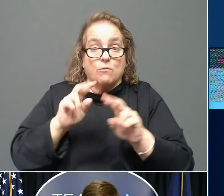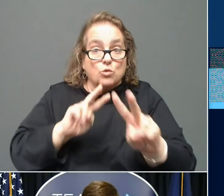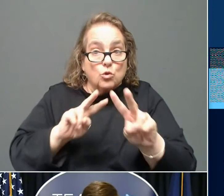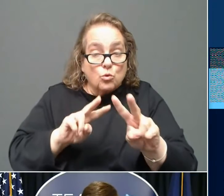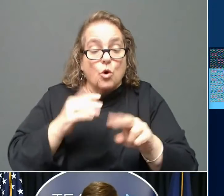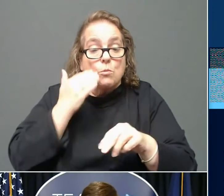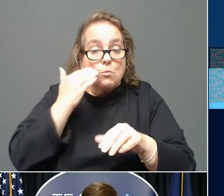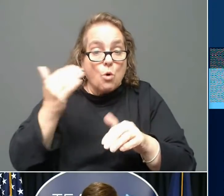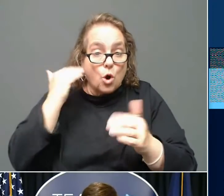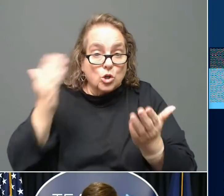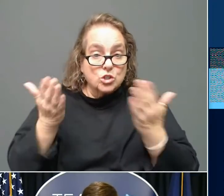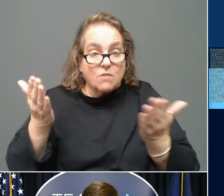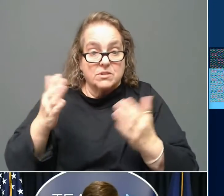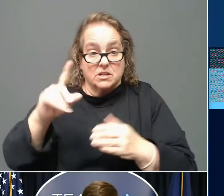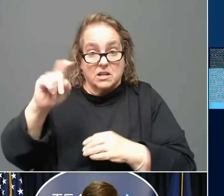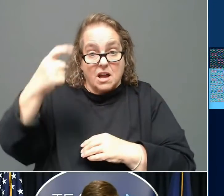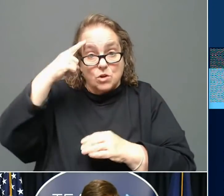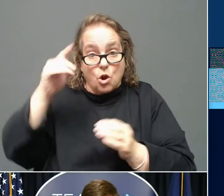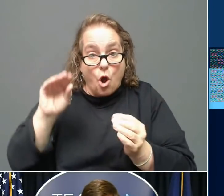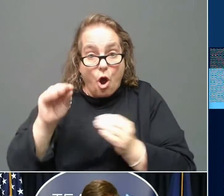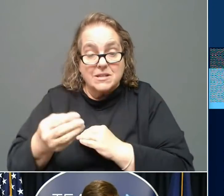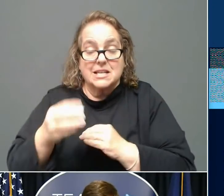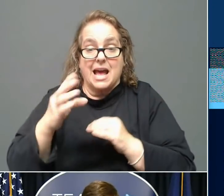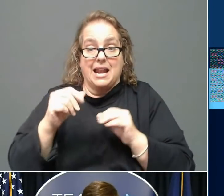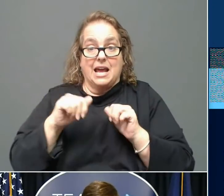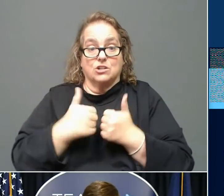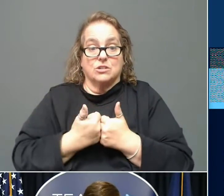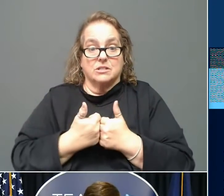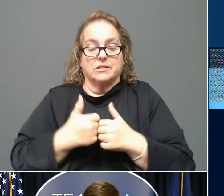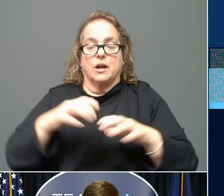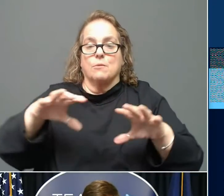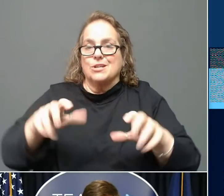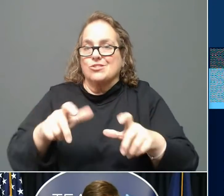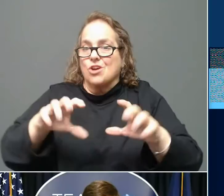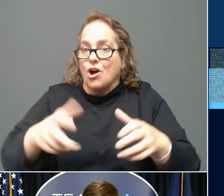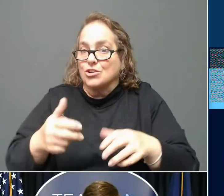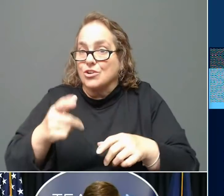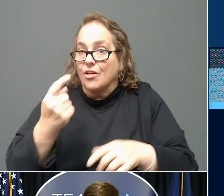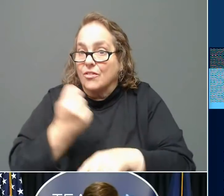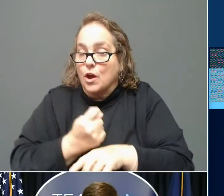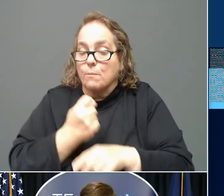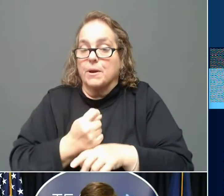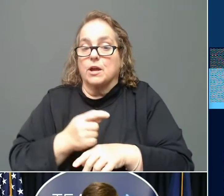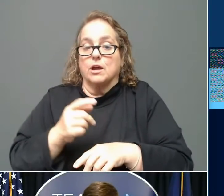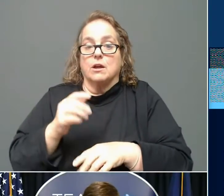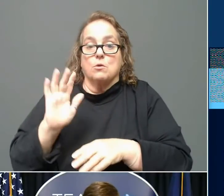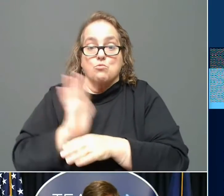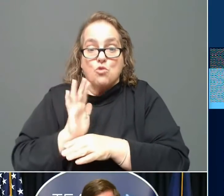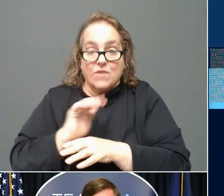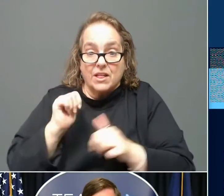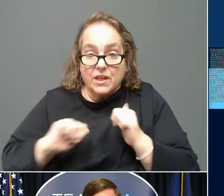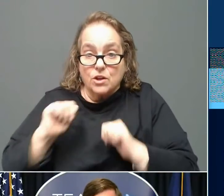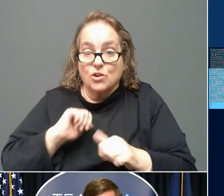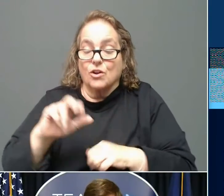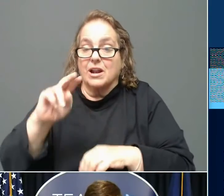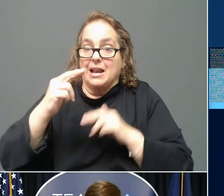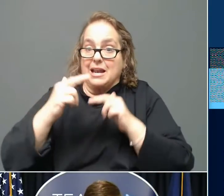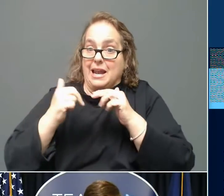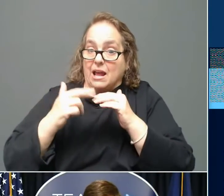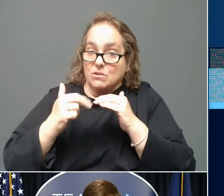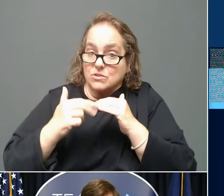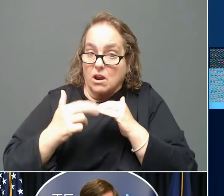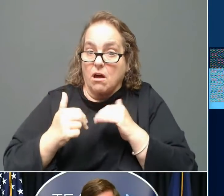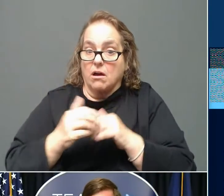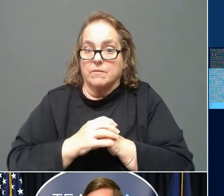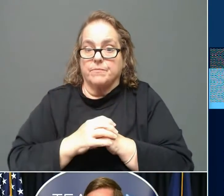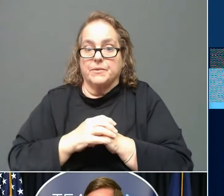and agencies, massage therapy, movie theaters, nail salons, office-based businesses. The next one, places